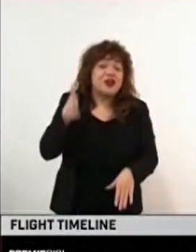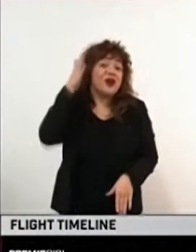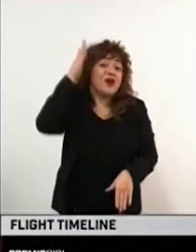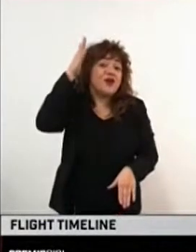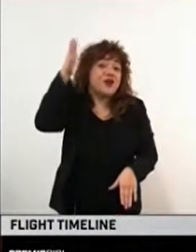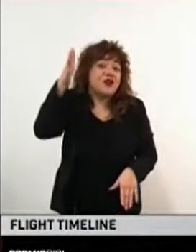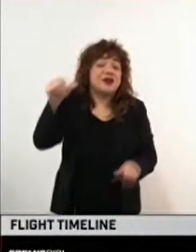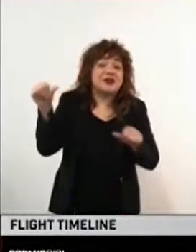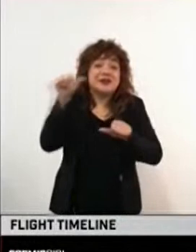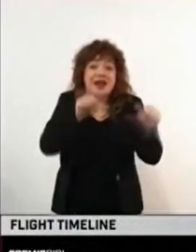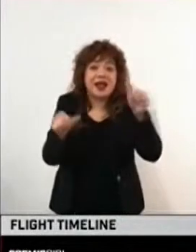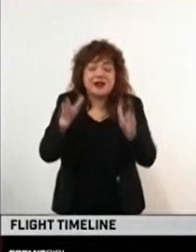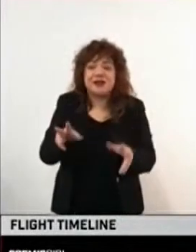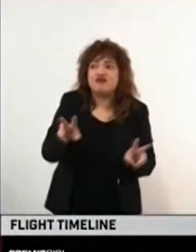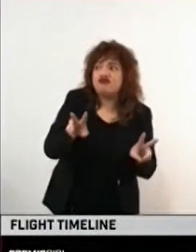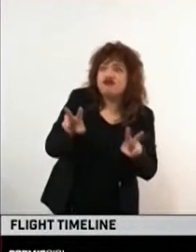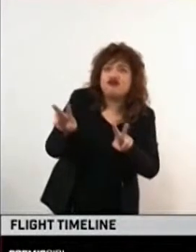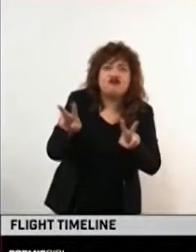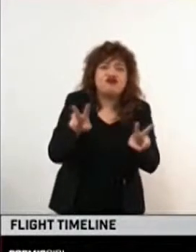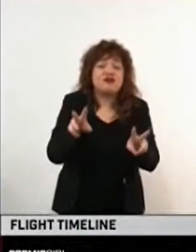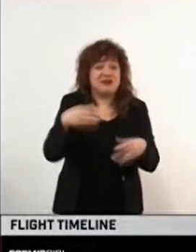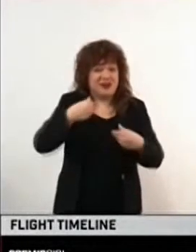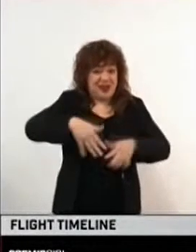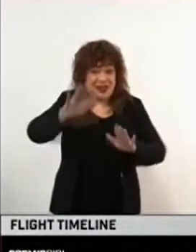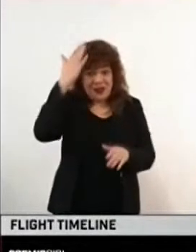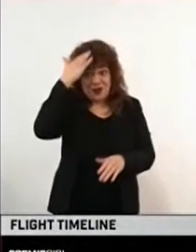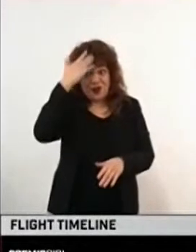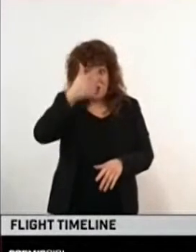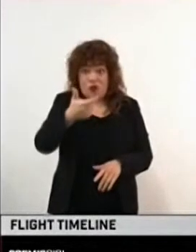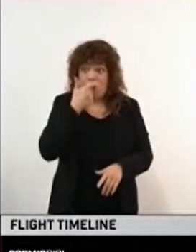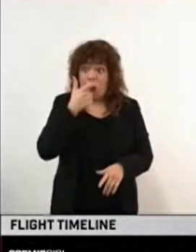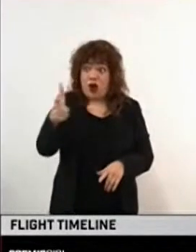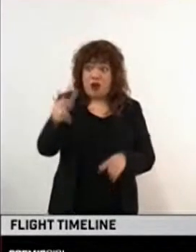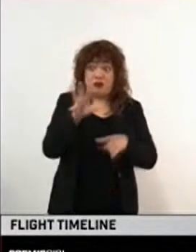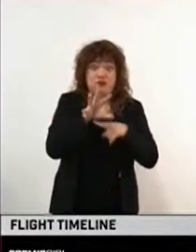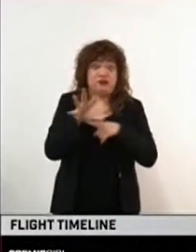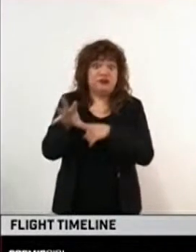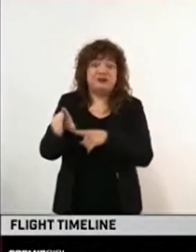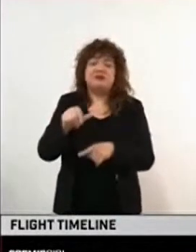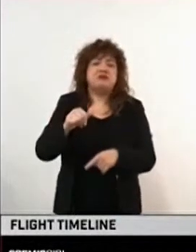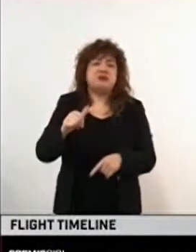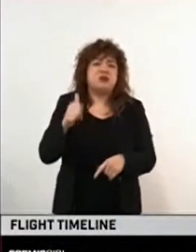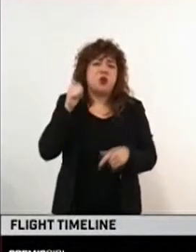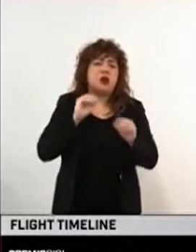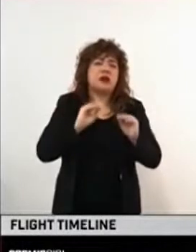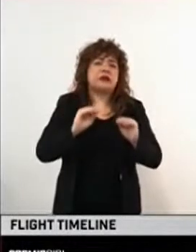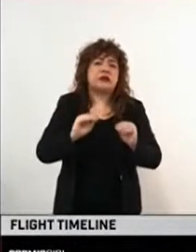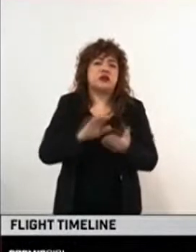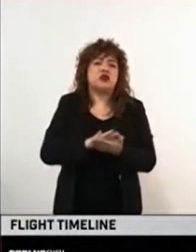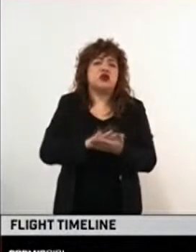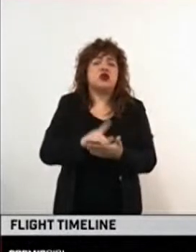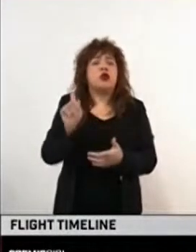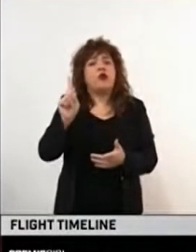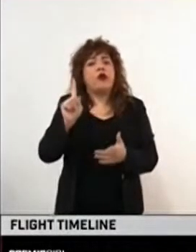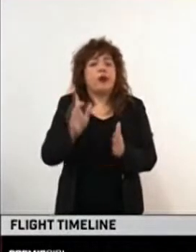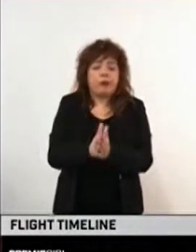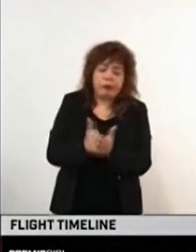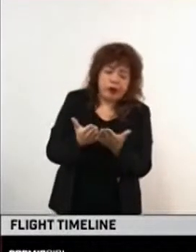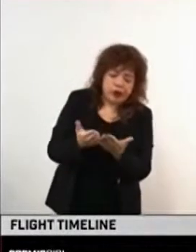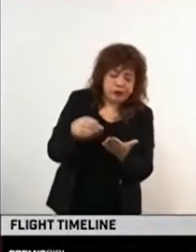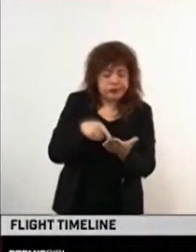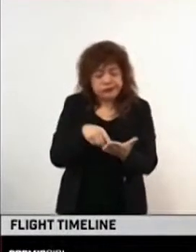And, just a word to them, what you're seeing on the screen right now it's not taught in schools. You're not going to find a textbook that shows you how to